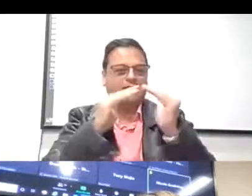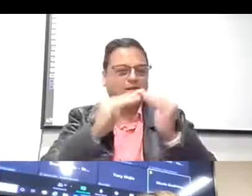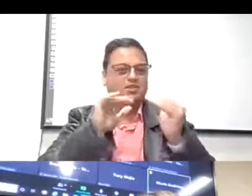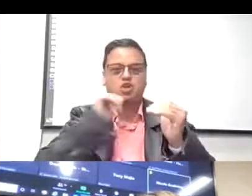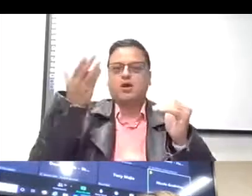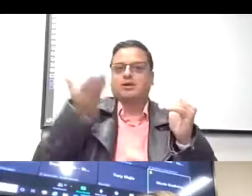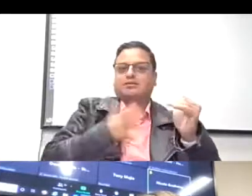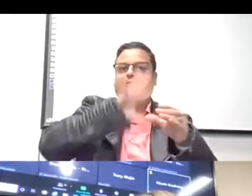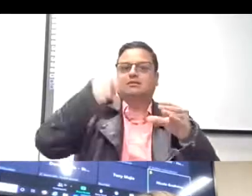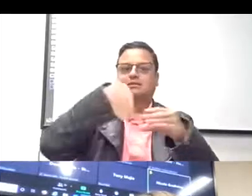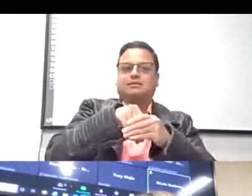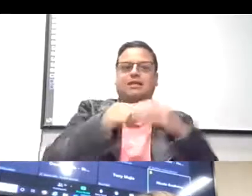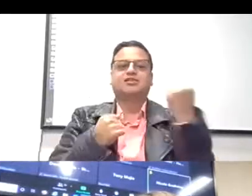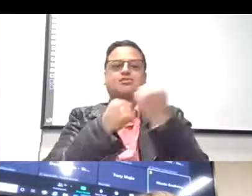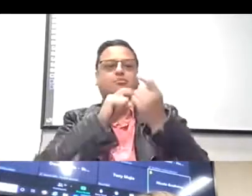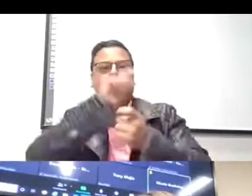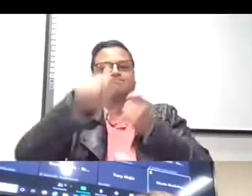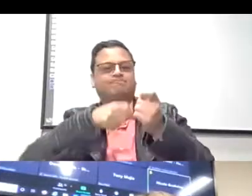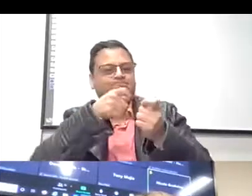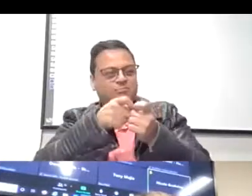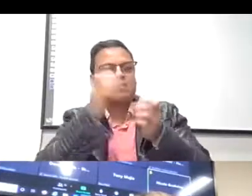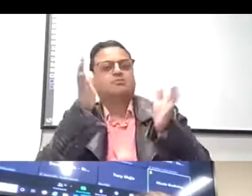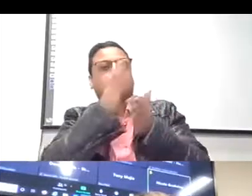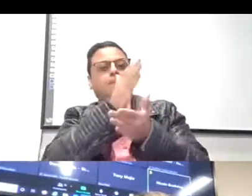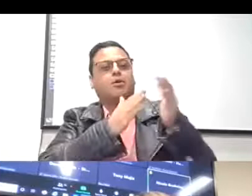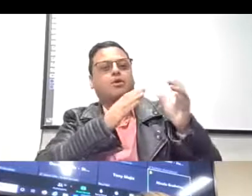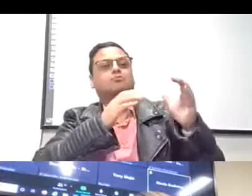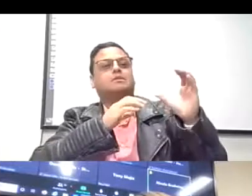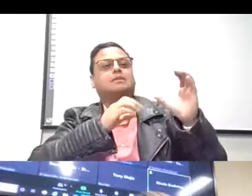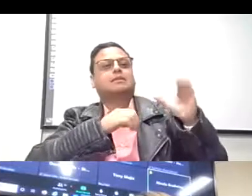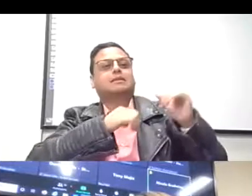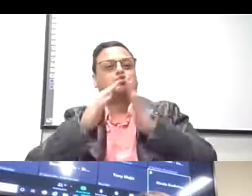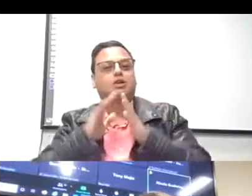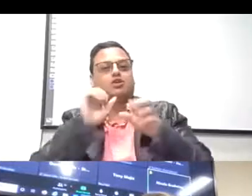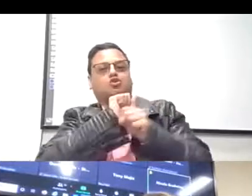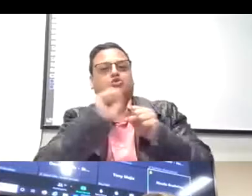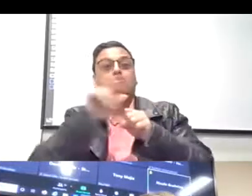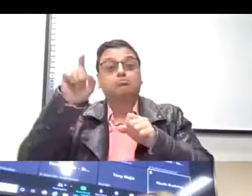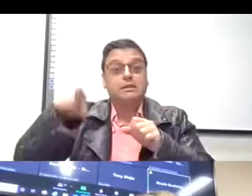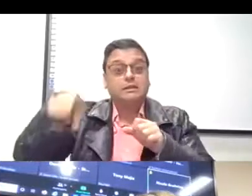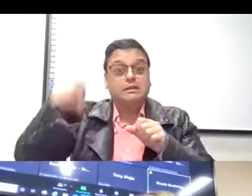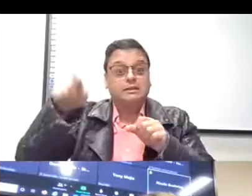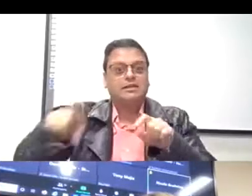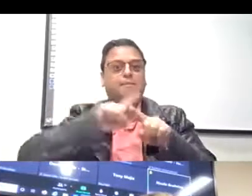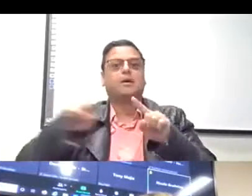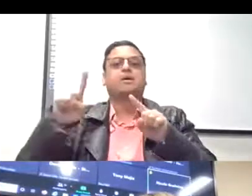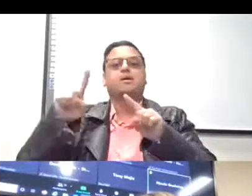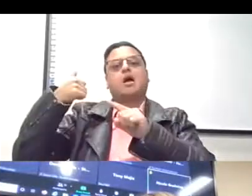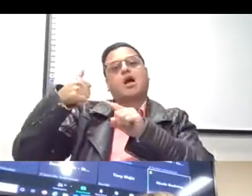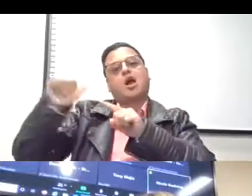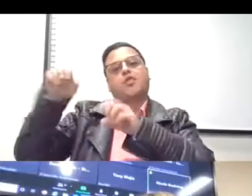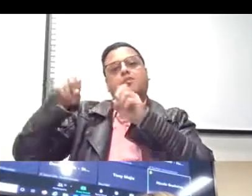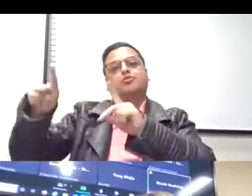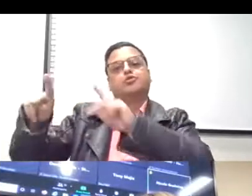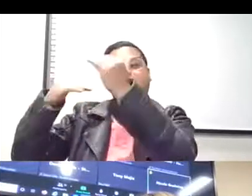only support a certain segment of the construction industry, which is needed, but you're going to restrict other pipelines, and we're trying to bring